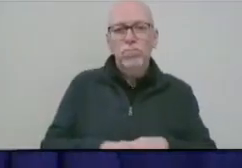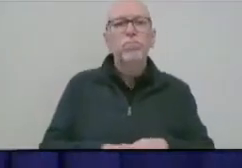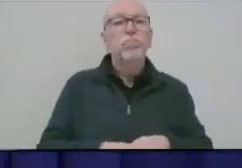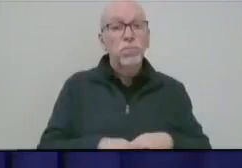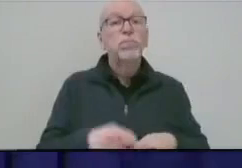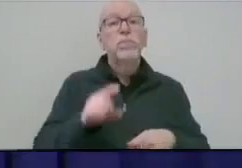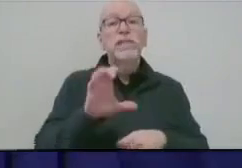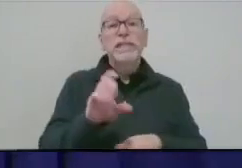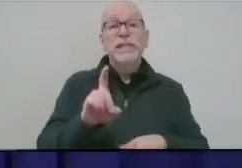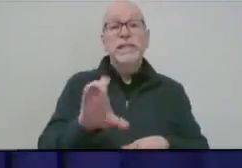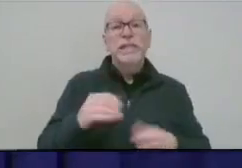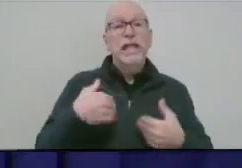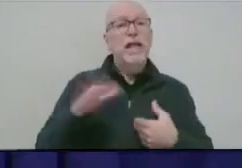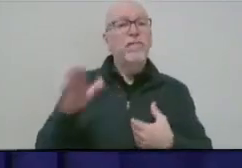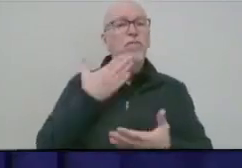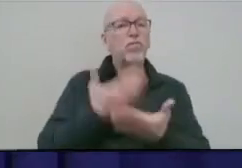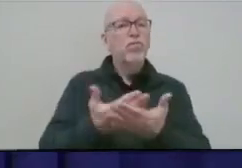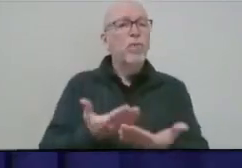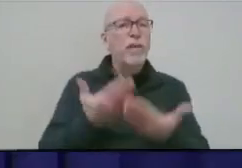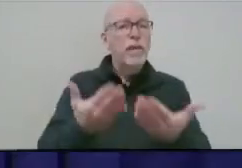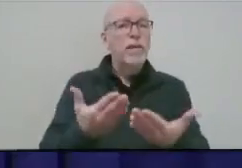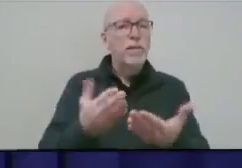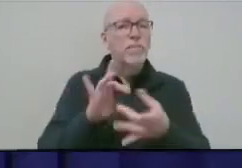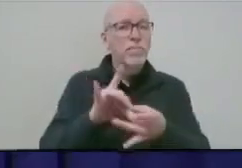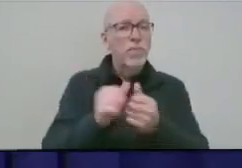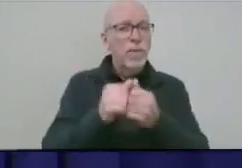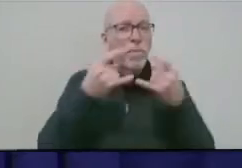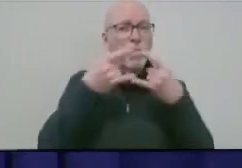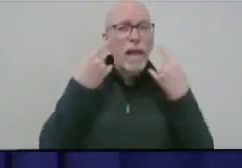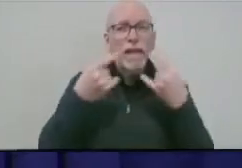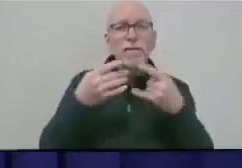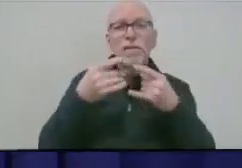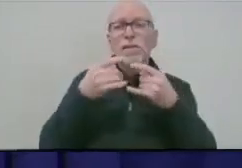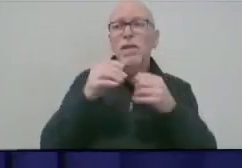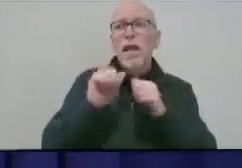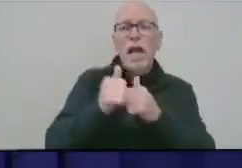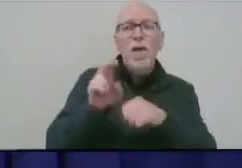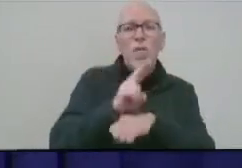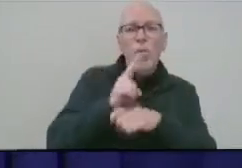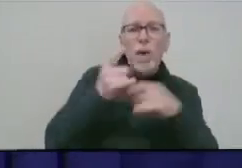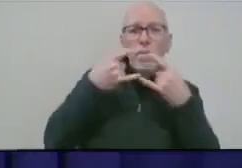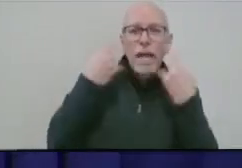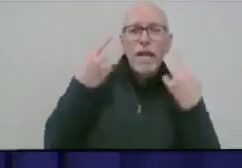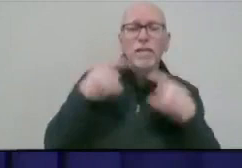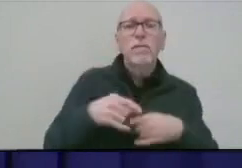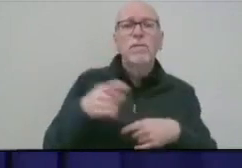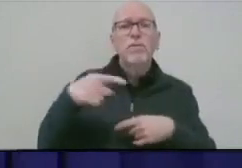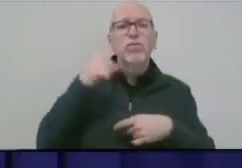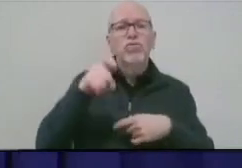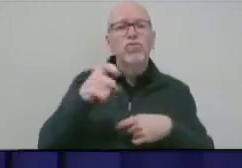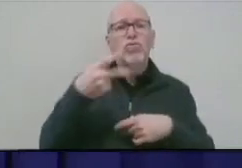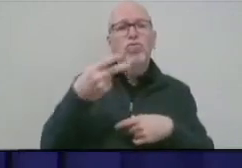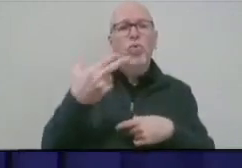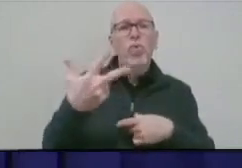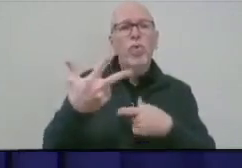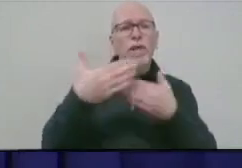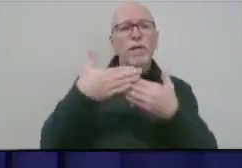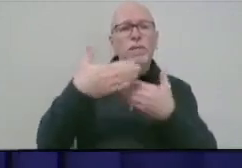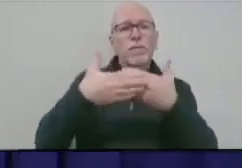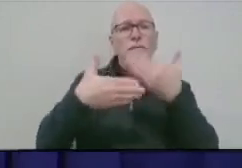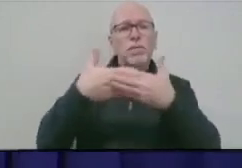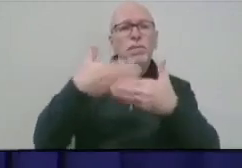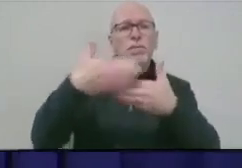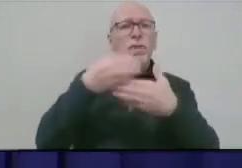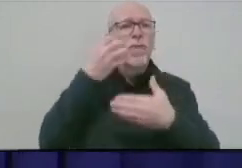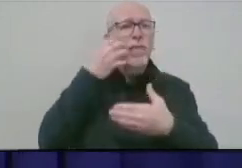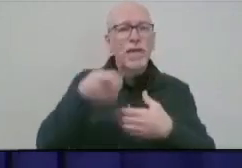CDC has some good recommendations about masks and masking and how to wear them, that they should be two or three layers thick, and that